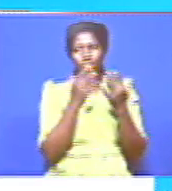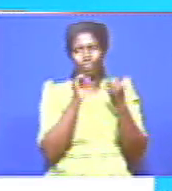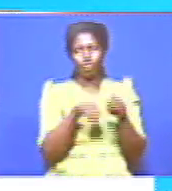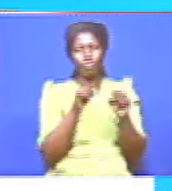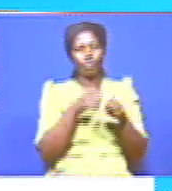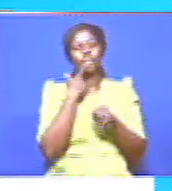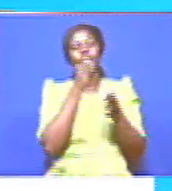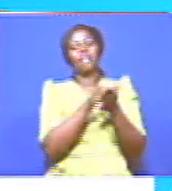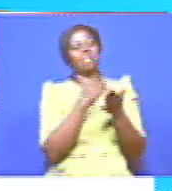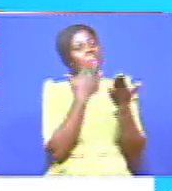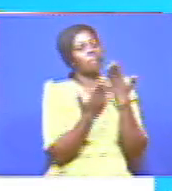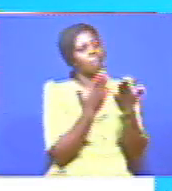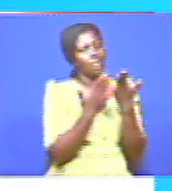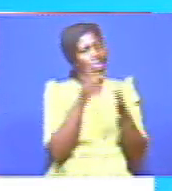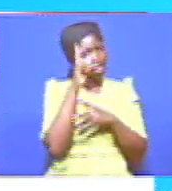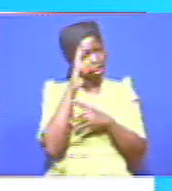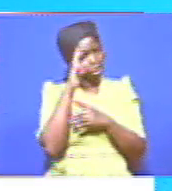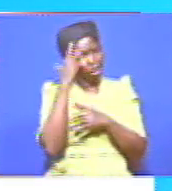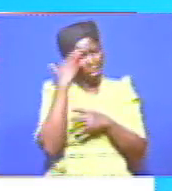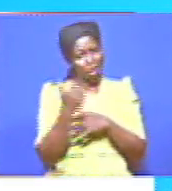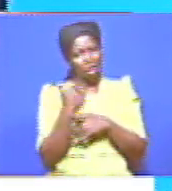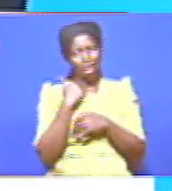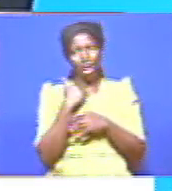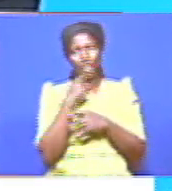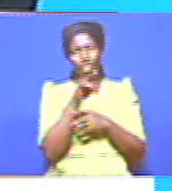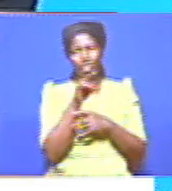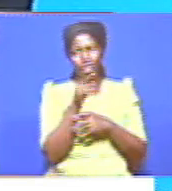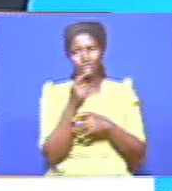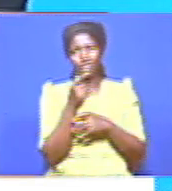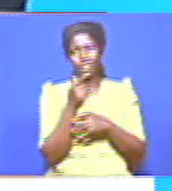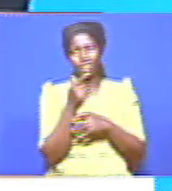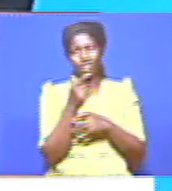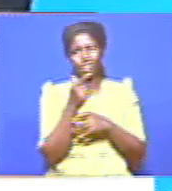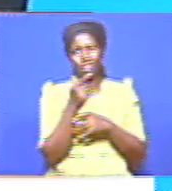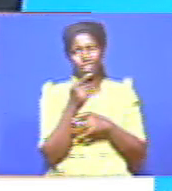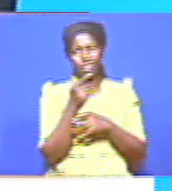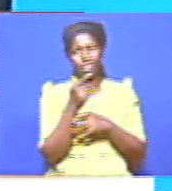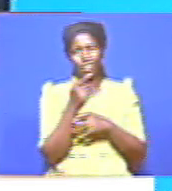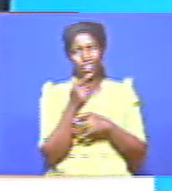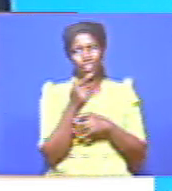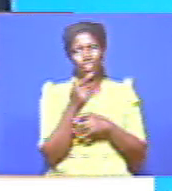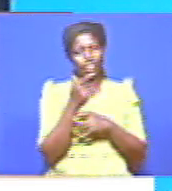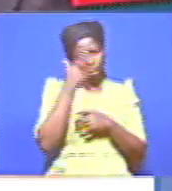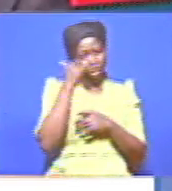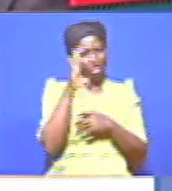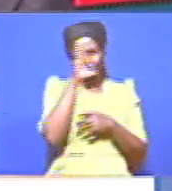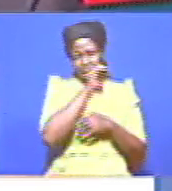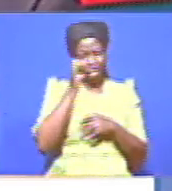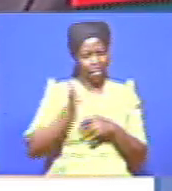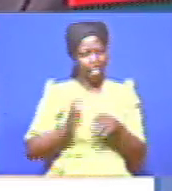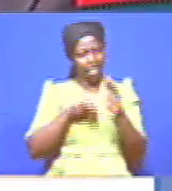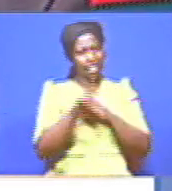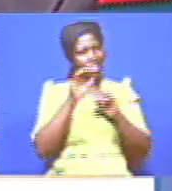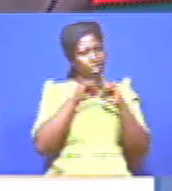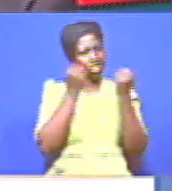main cause of that sort of rating is ethics or a lack of it in our society? Yes, I could say. First of